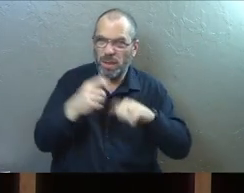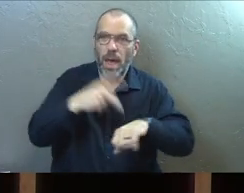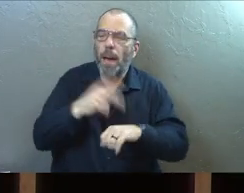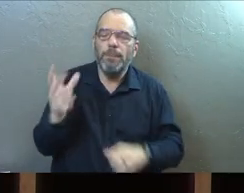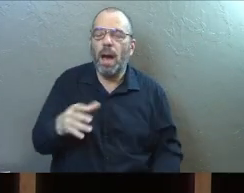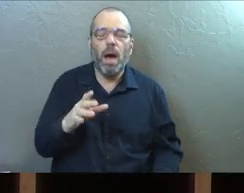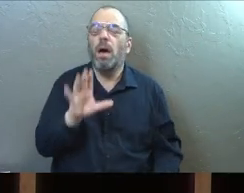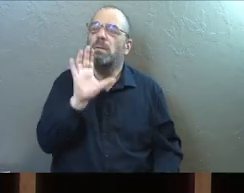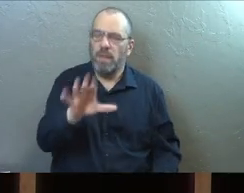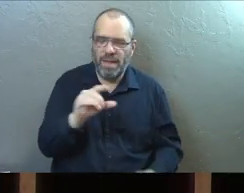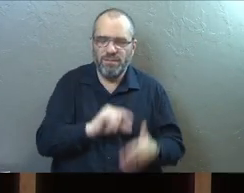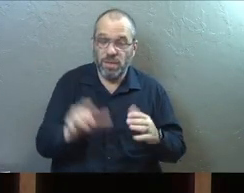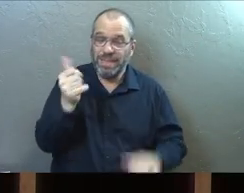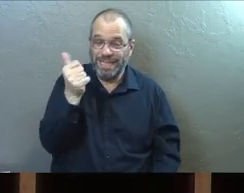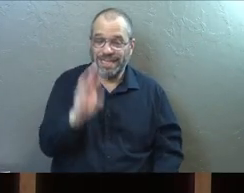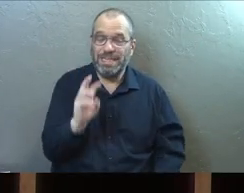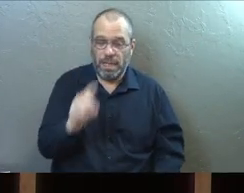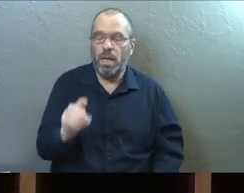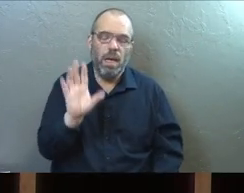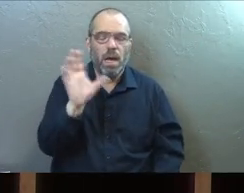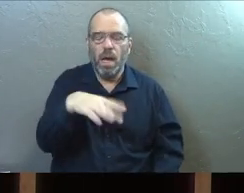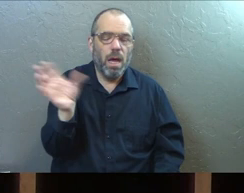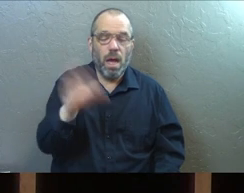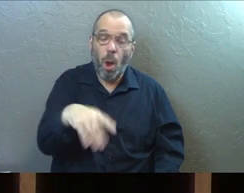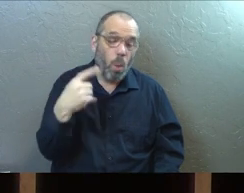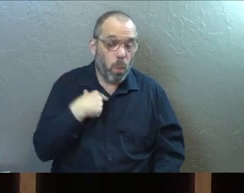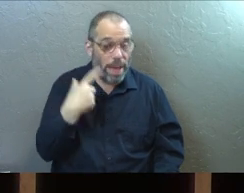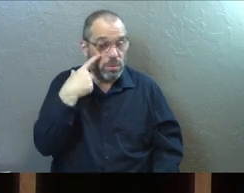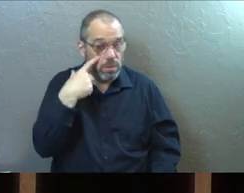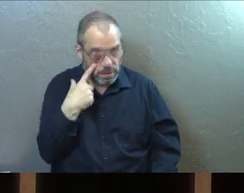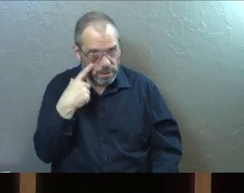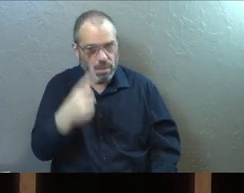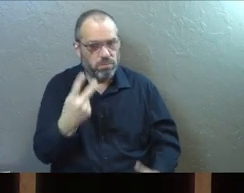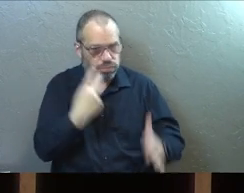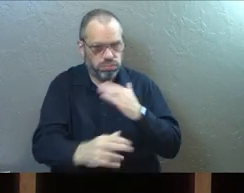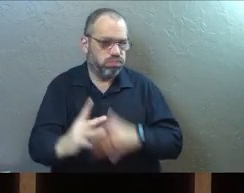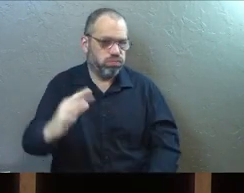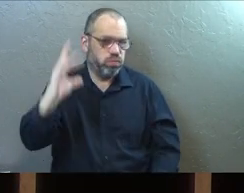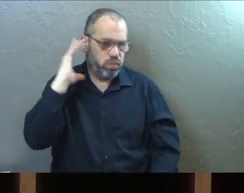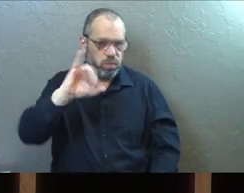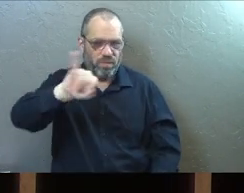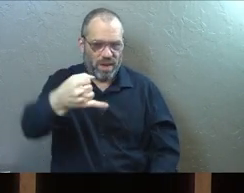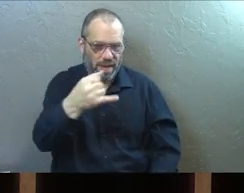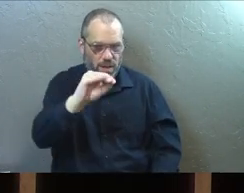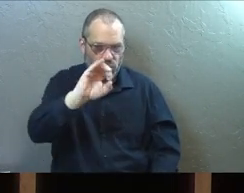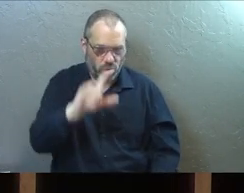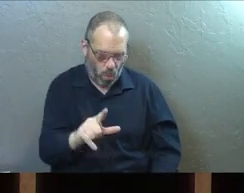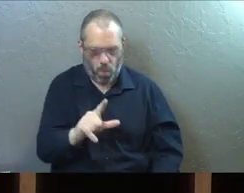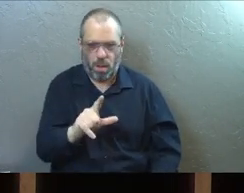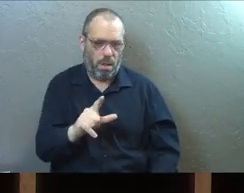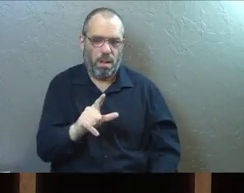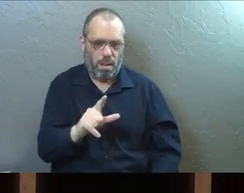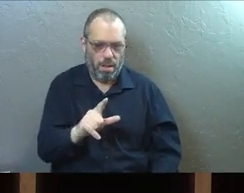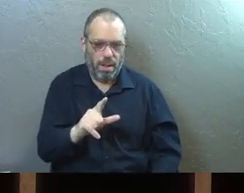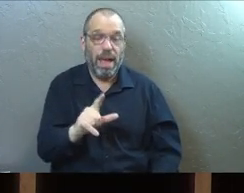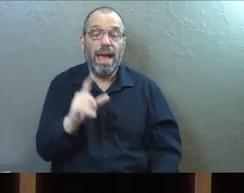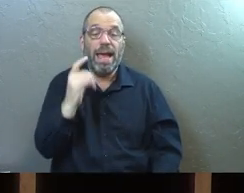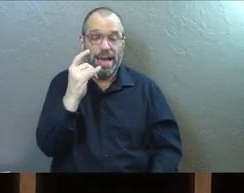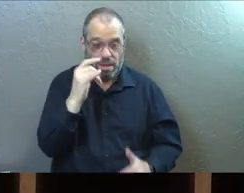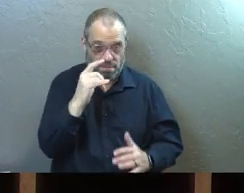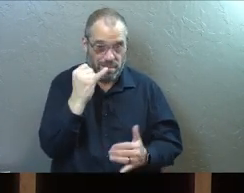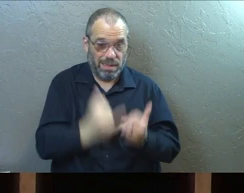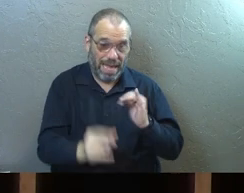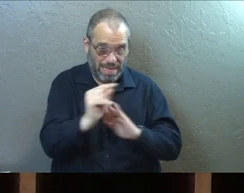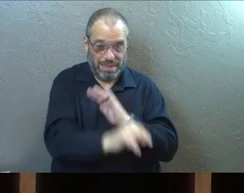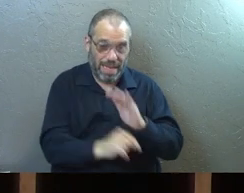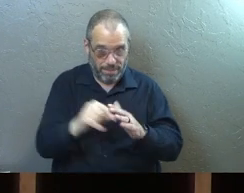he picks it back up in verse 16. No, what you see was predicted long ago by the prophet Joel. In the last days, God